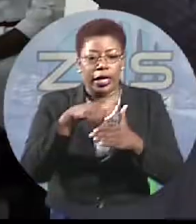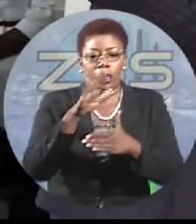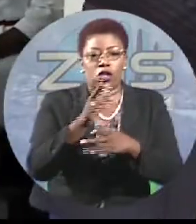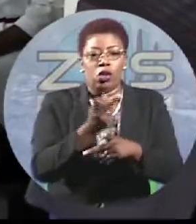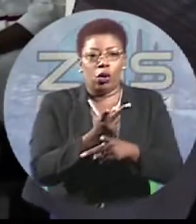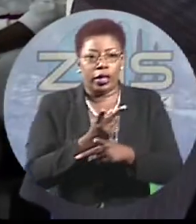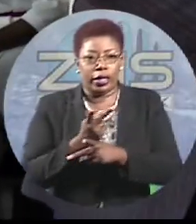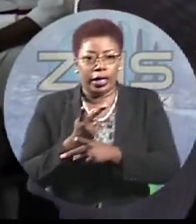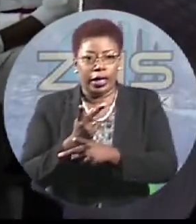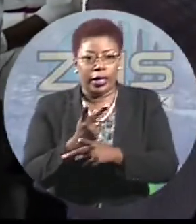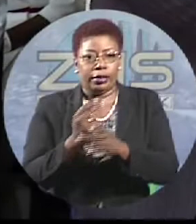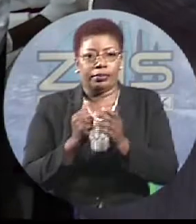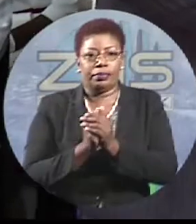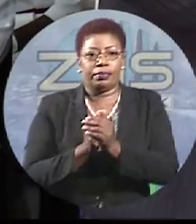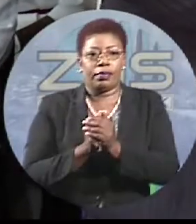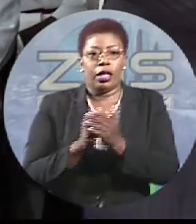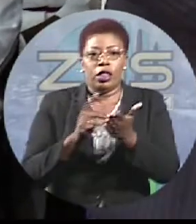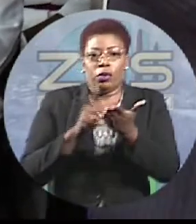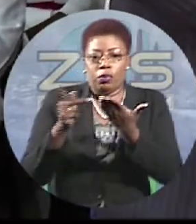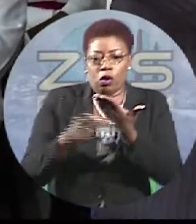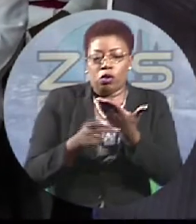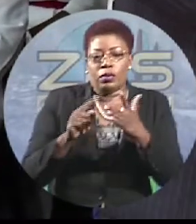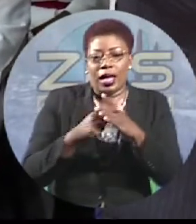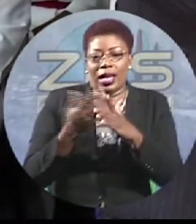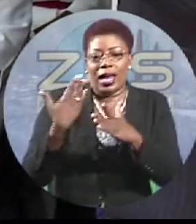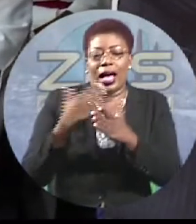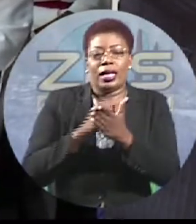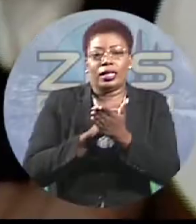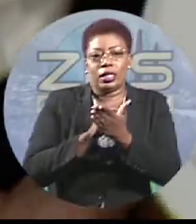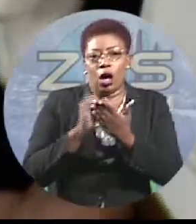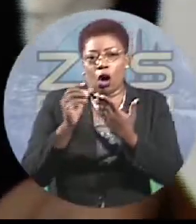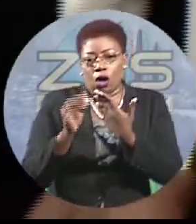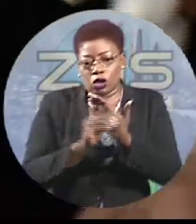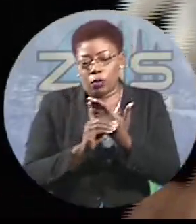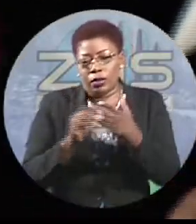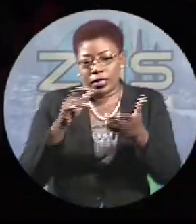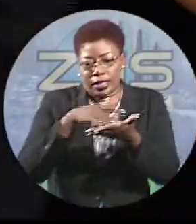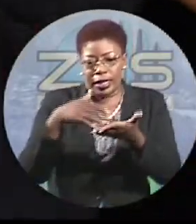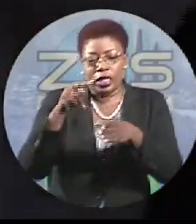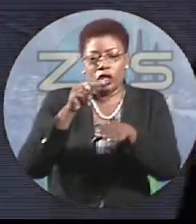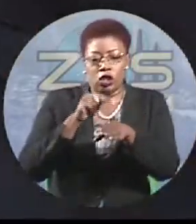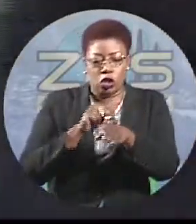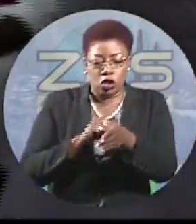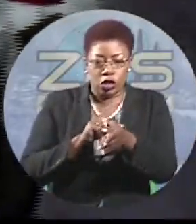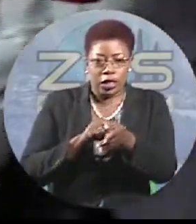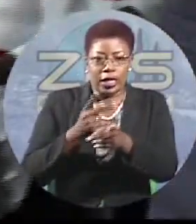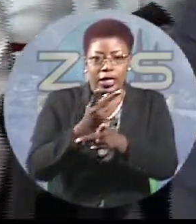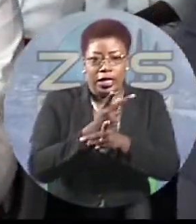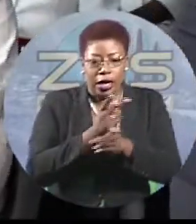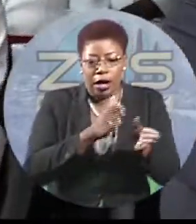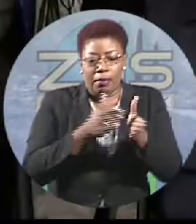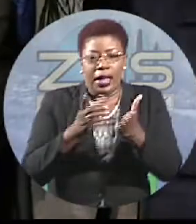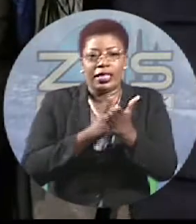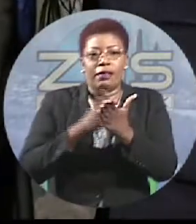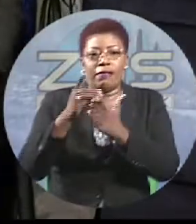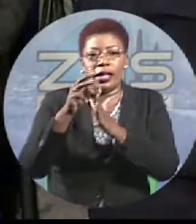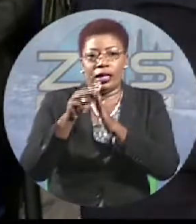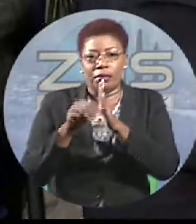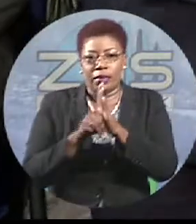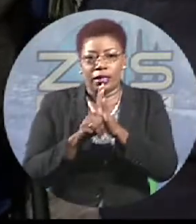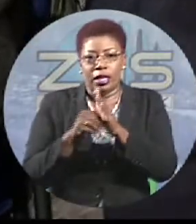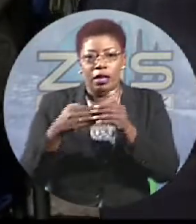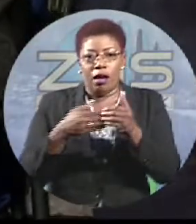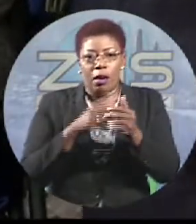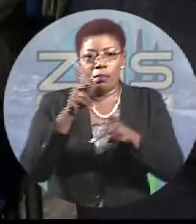care. The program commenced last October with studies in a range of nursing care and plan development. The managing director